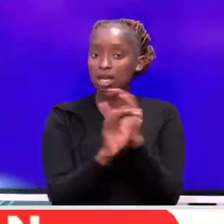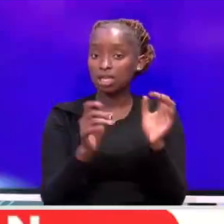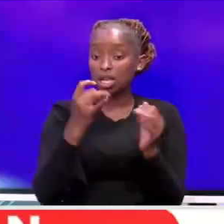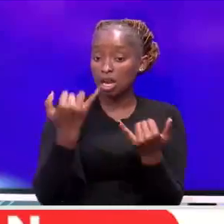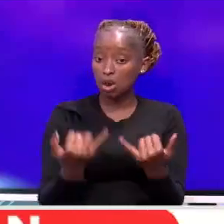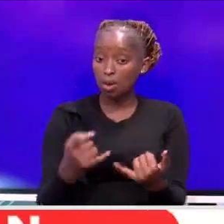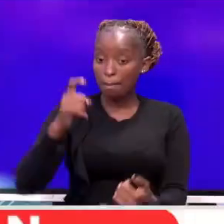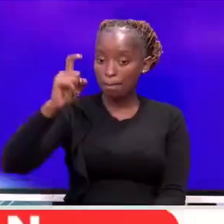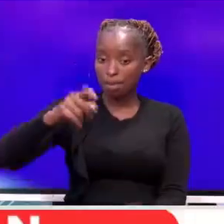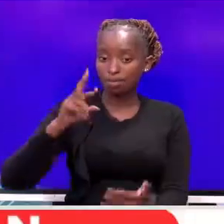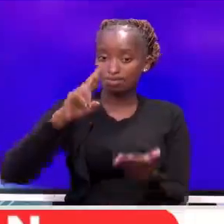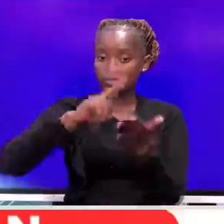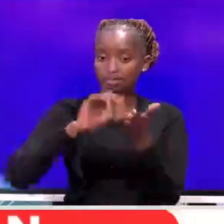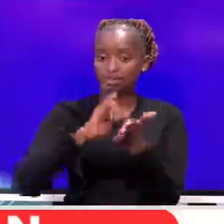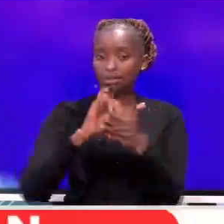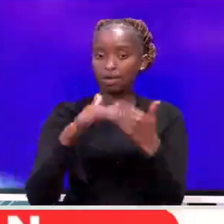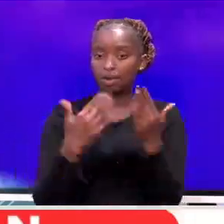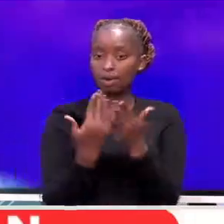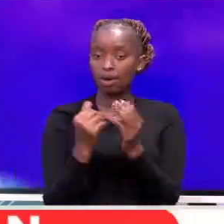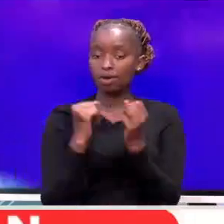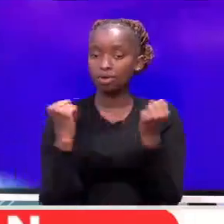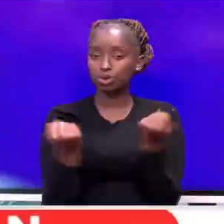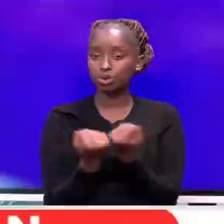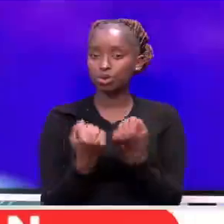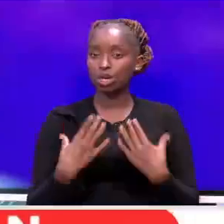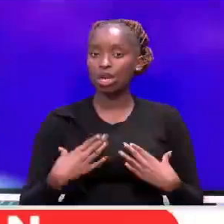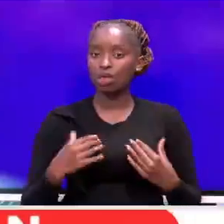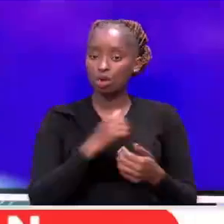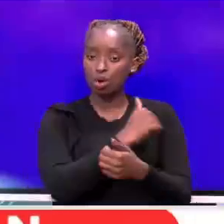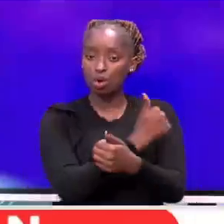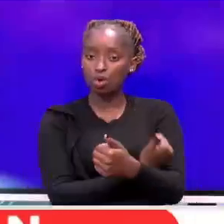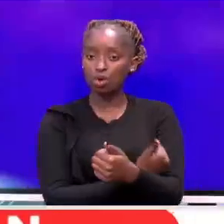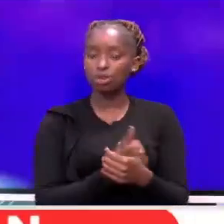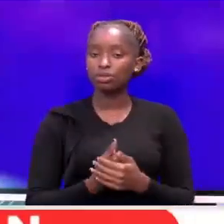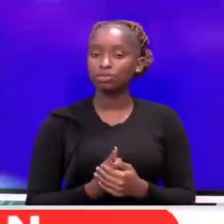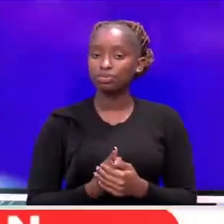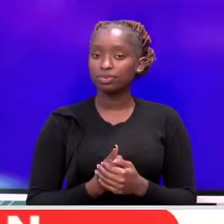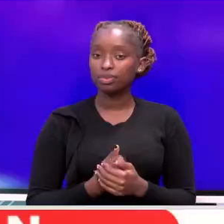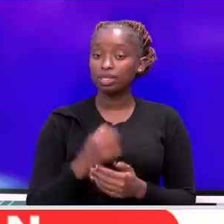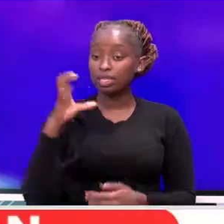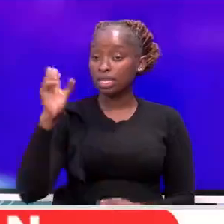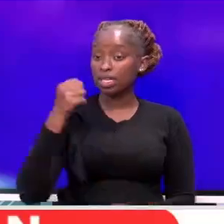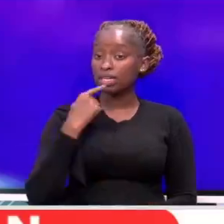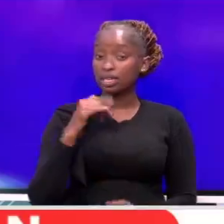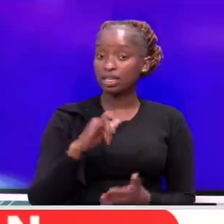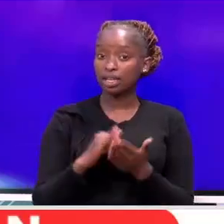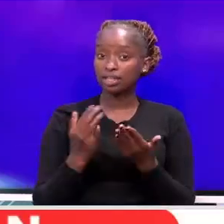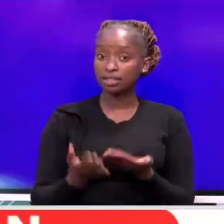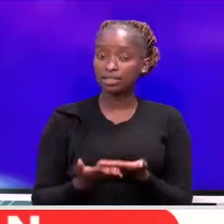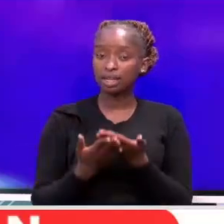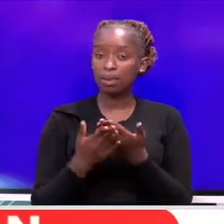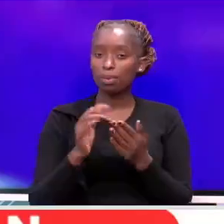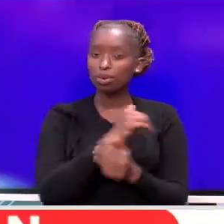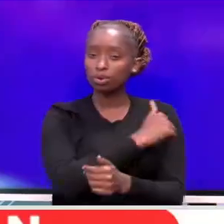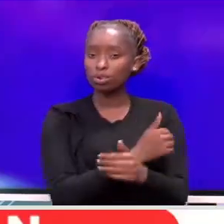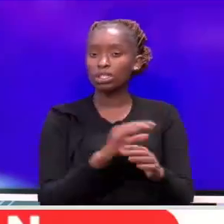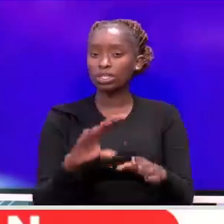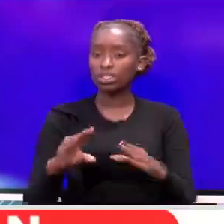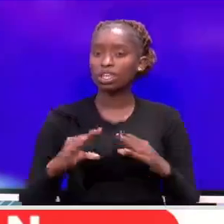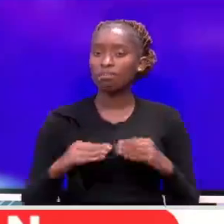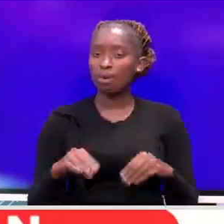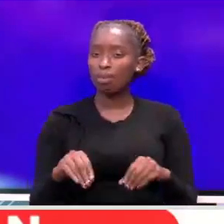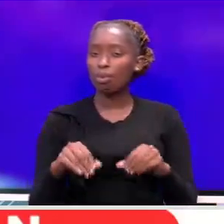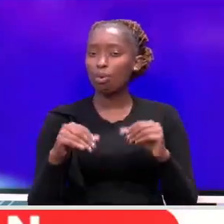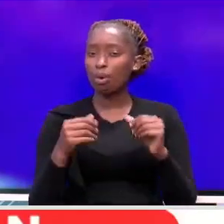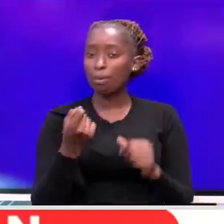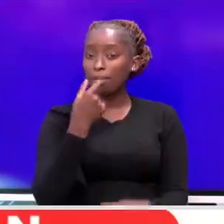register for Social Health Authority. The CS maintains that the new changes boost the ability of Kenyans to receive quality medical services